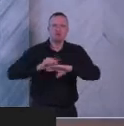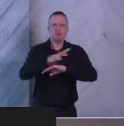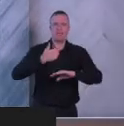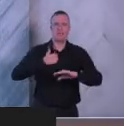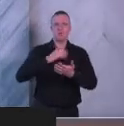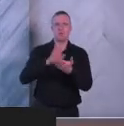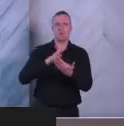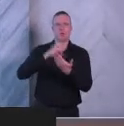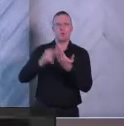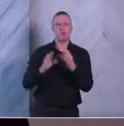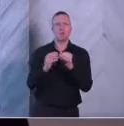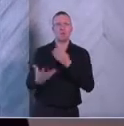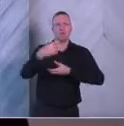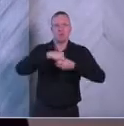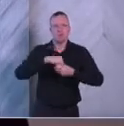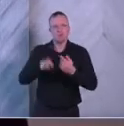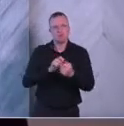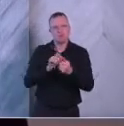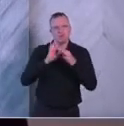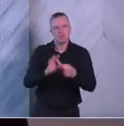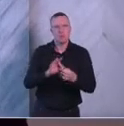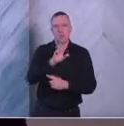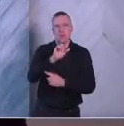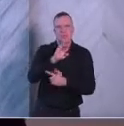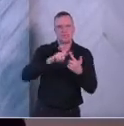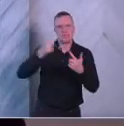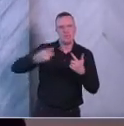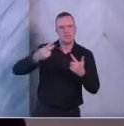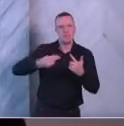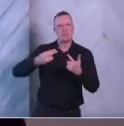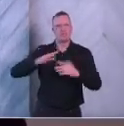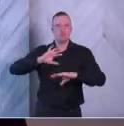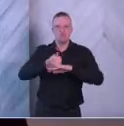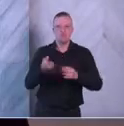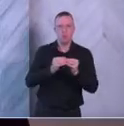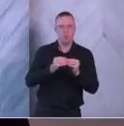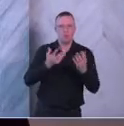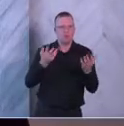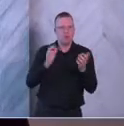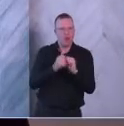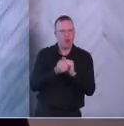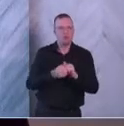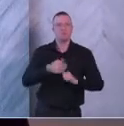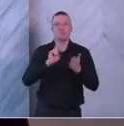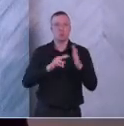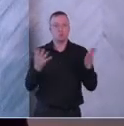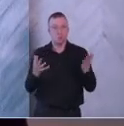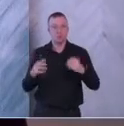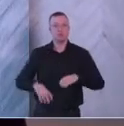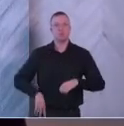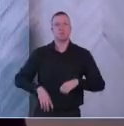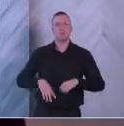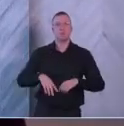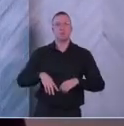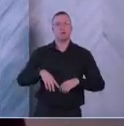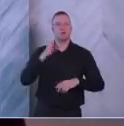more inclusive, especially with regard to race and history? In other words, what would you do to decolonize